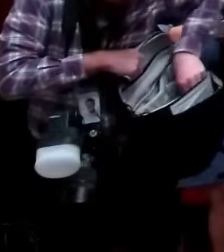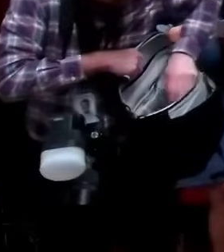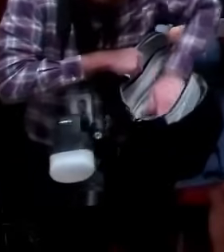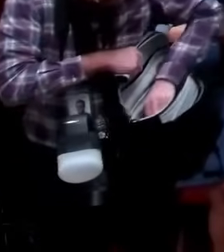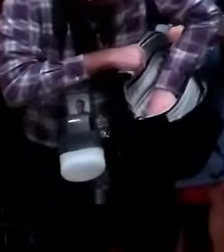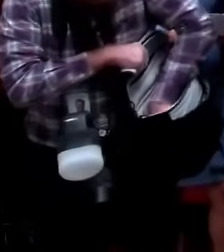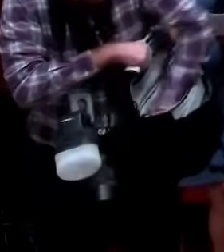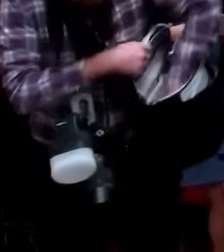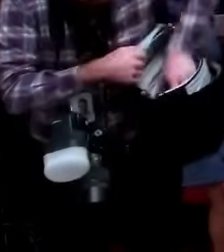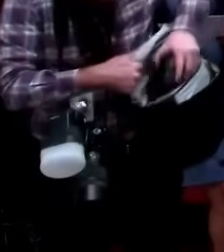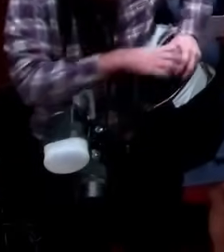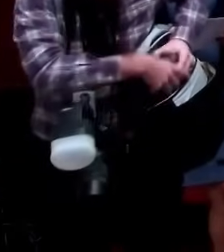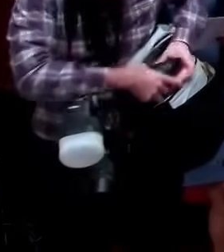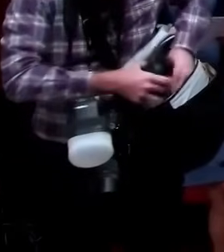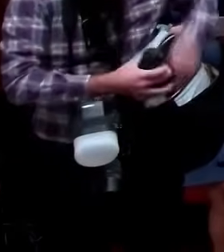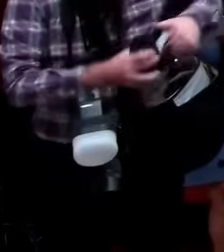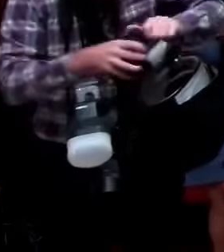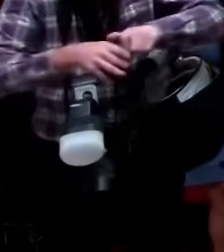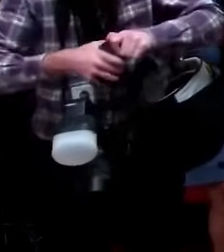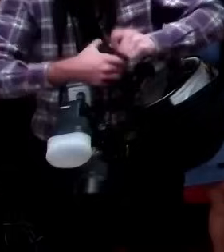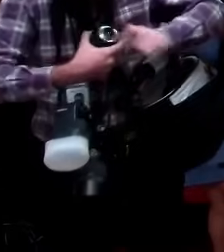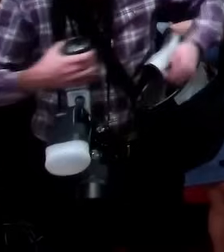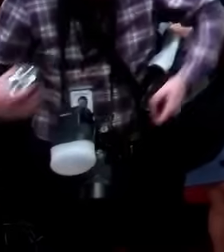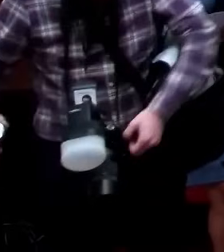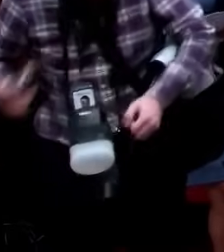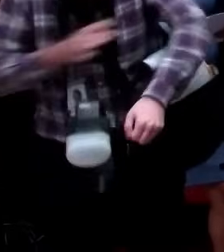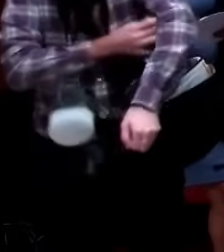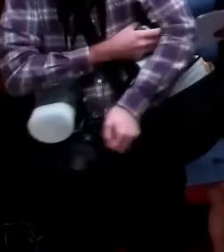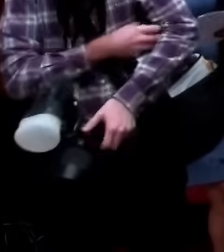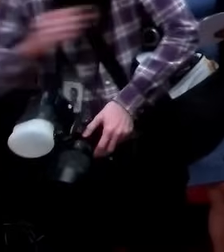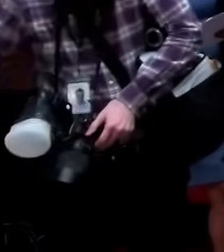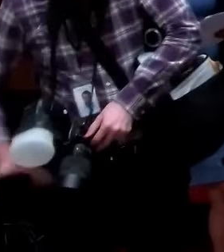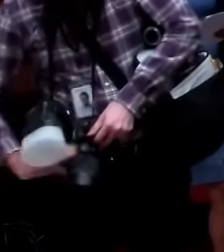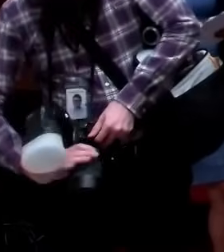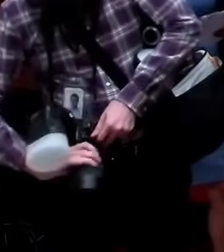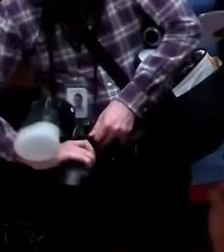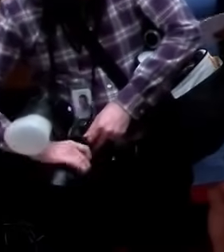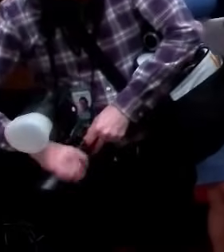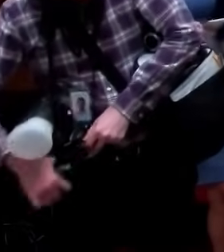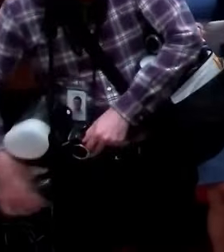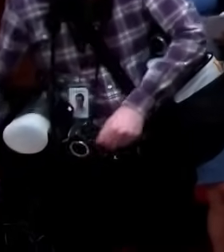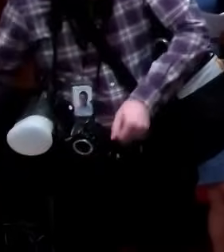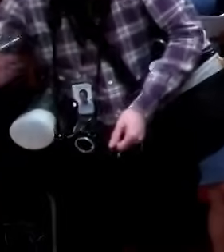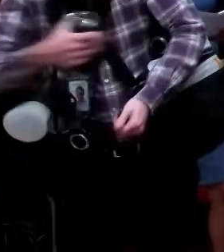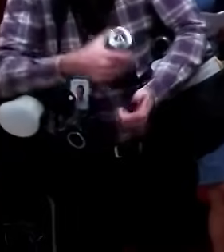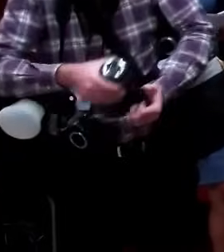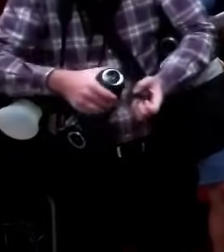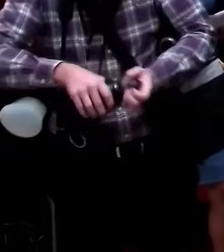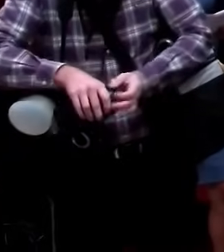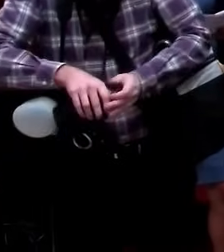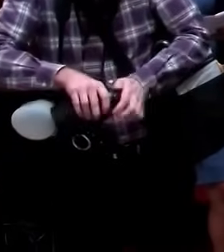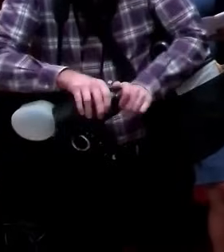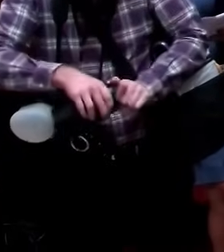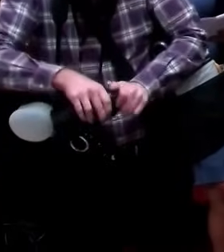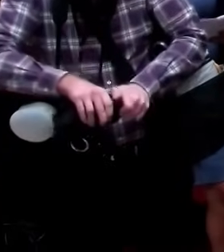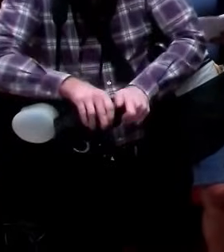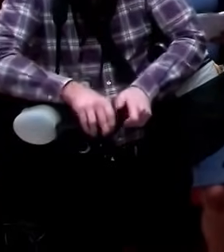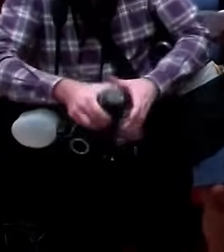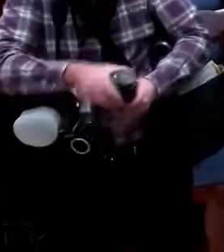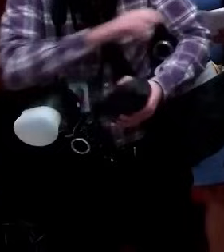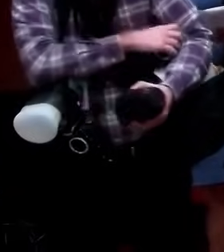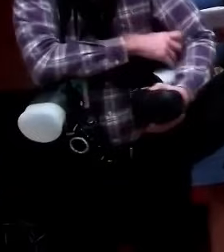welcome. We kindly ask if you have your mobile device, cell phone, iPad, anything that can make